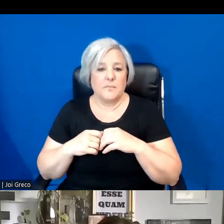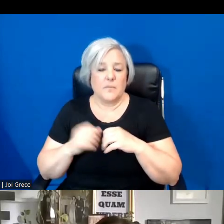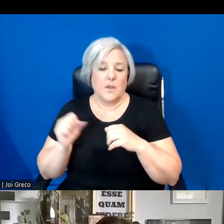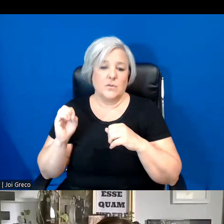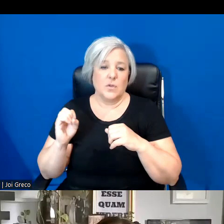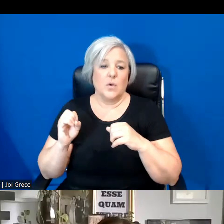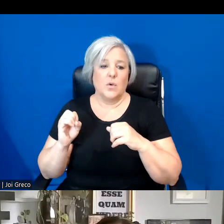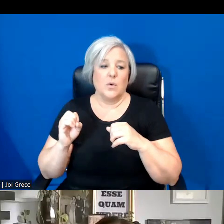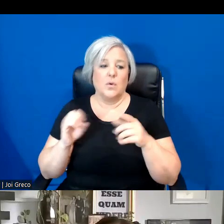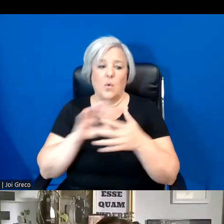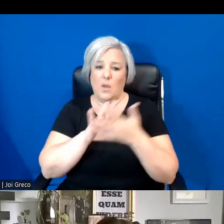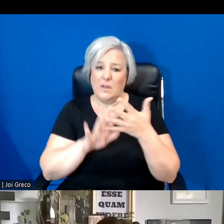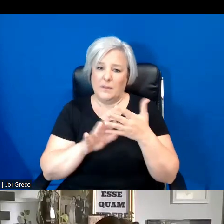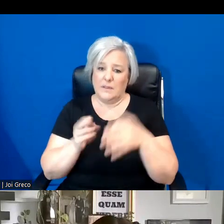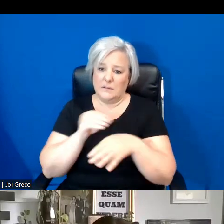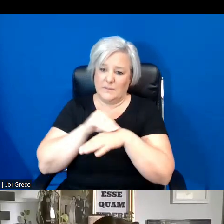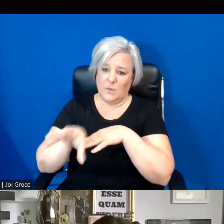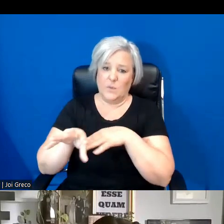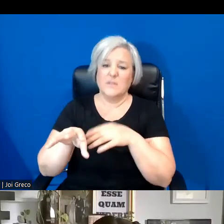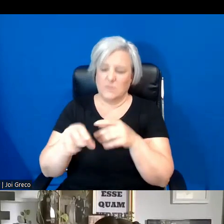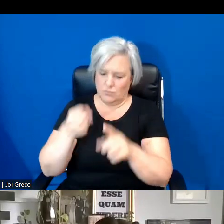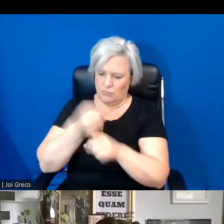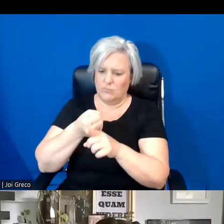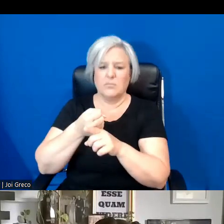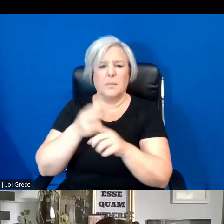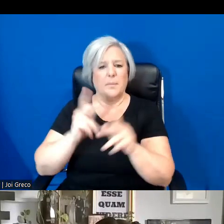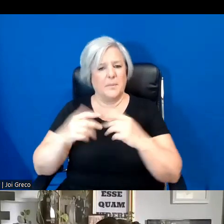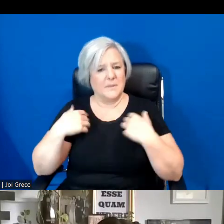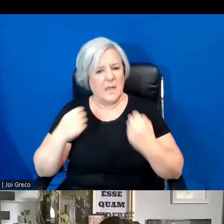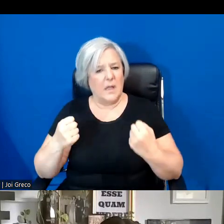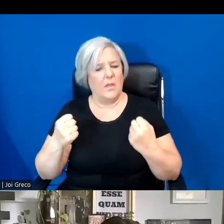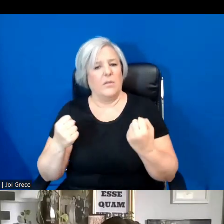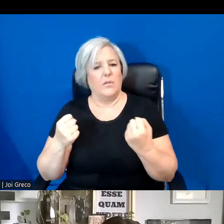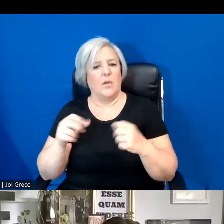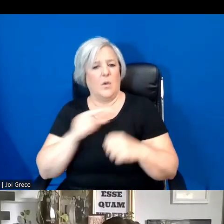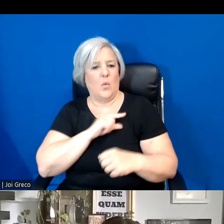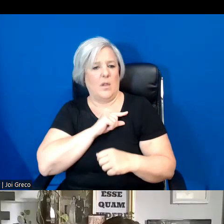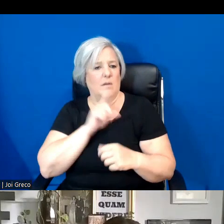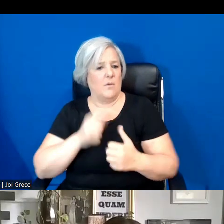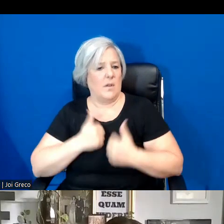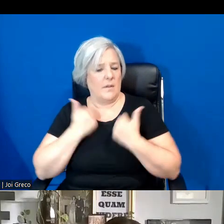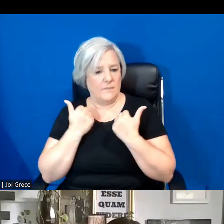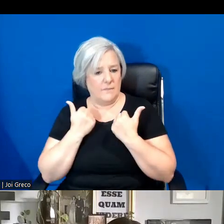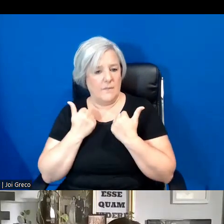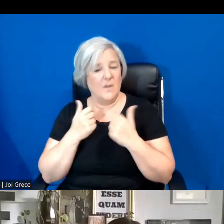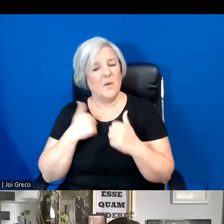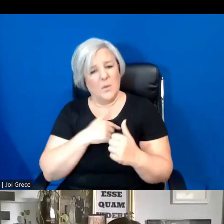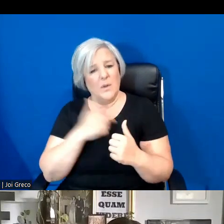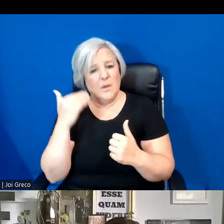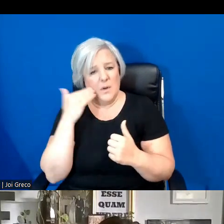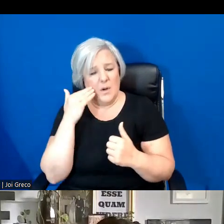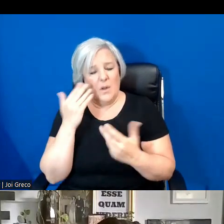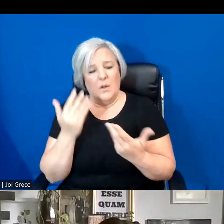social determinants of health have a major impact on people's health, well-being, and quality of life. And we know that